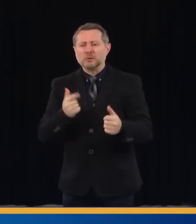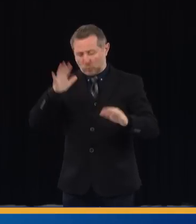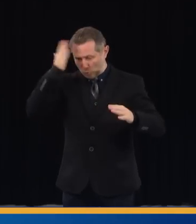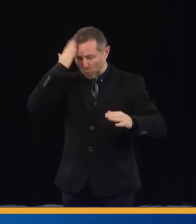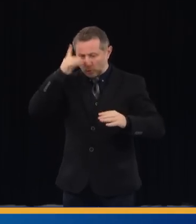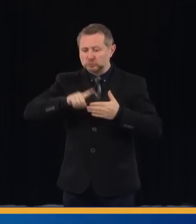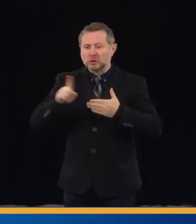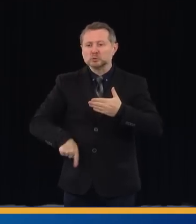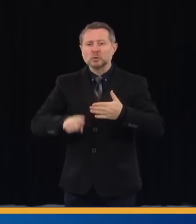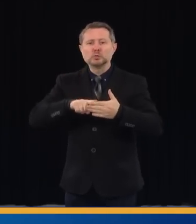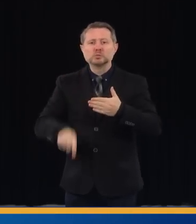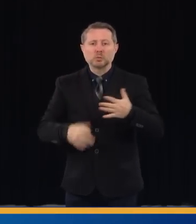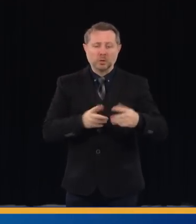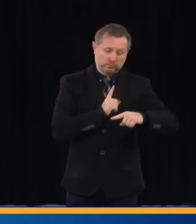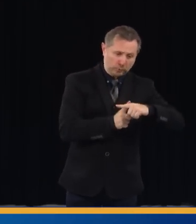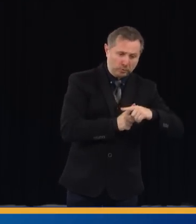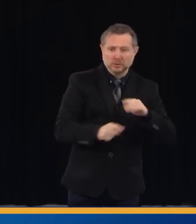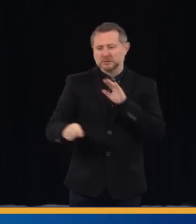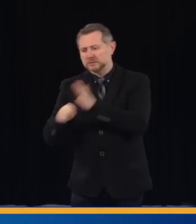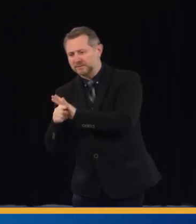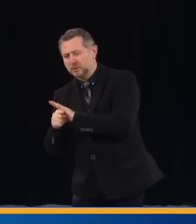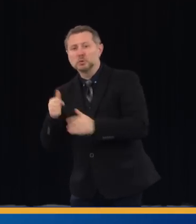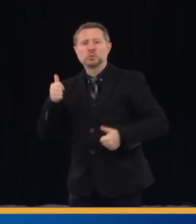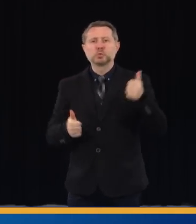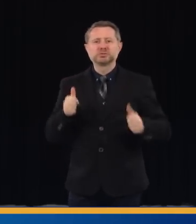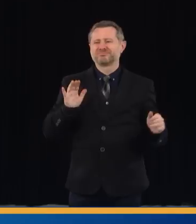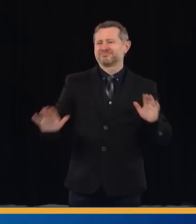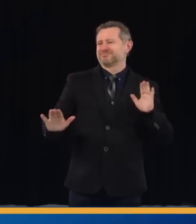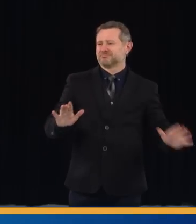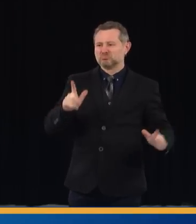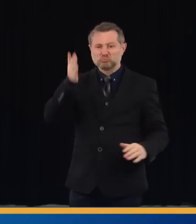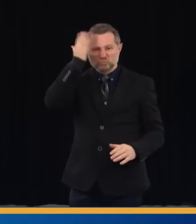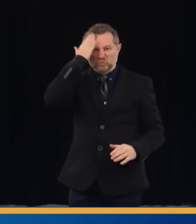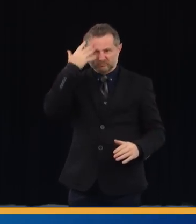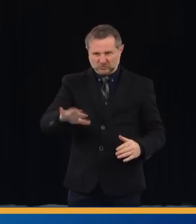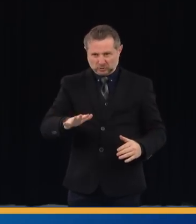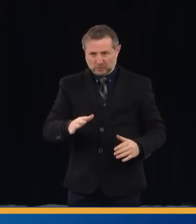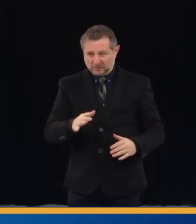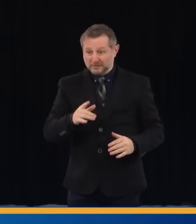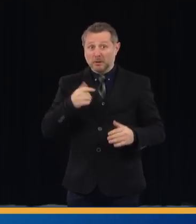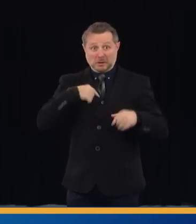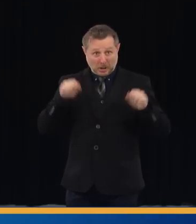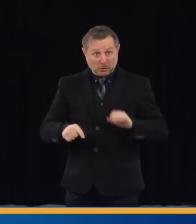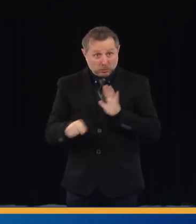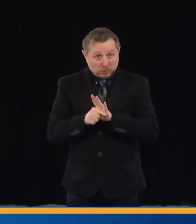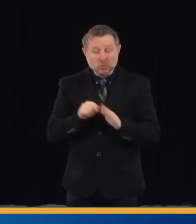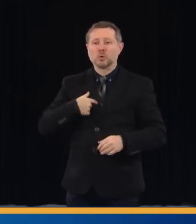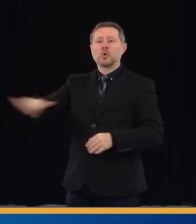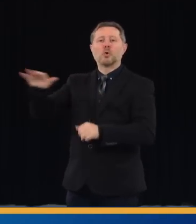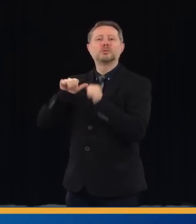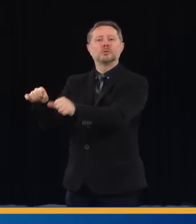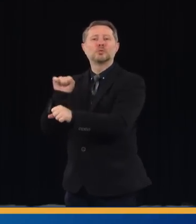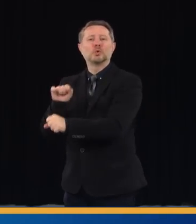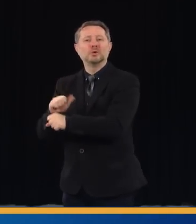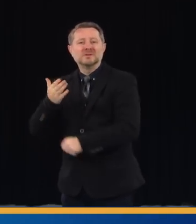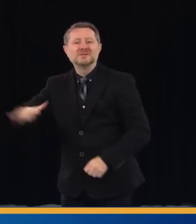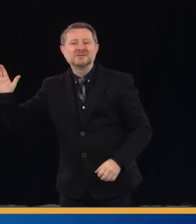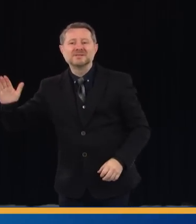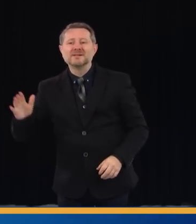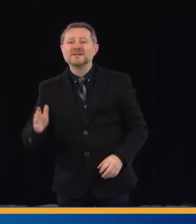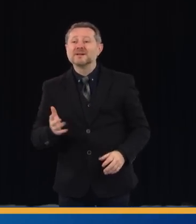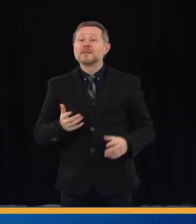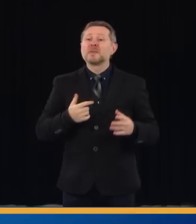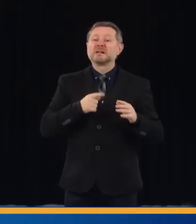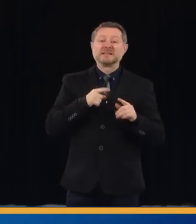negative, and they know who can go back to work and come up with a